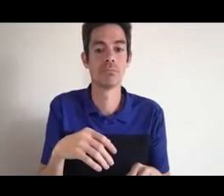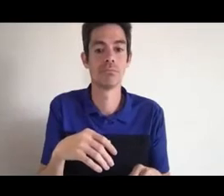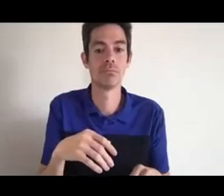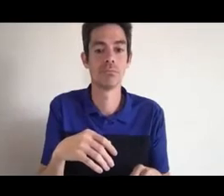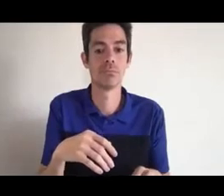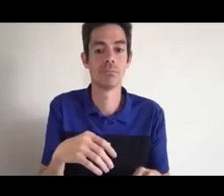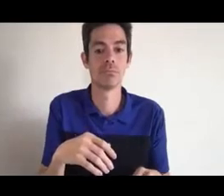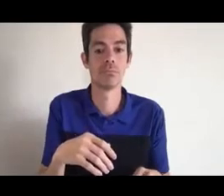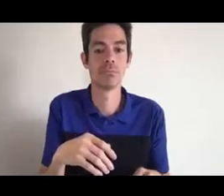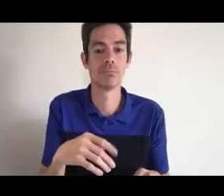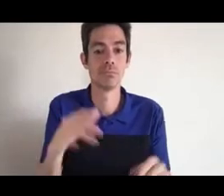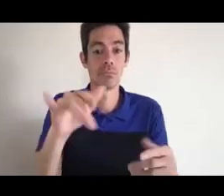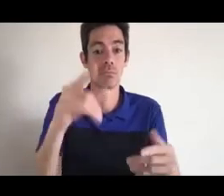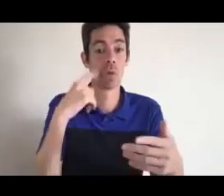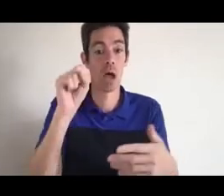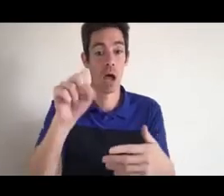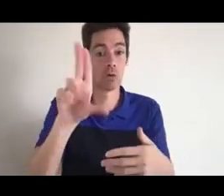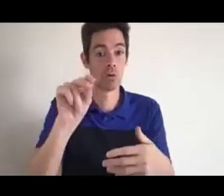personal preference.